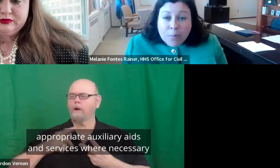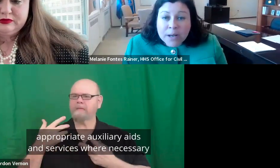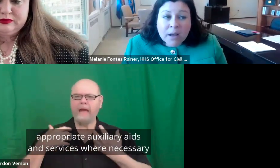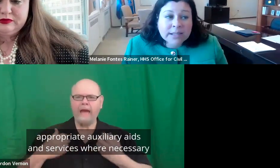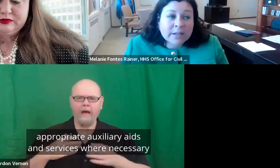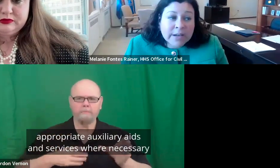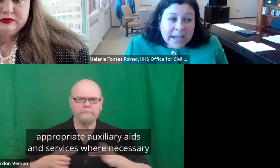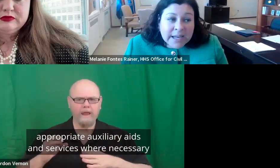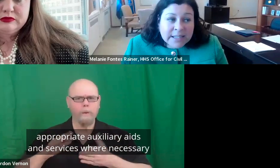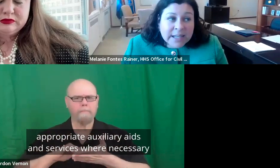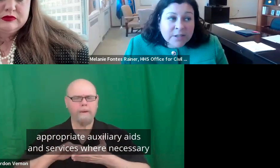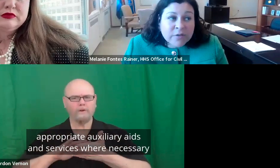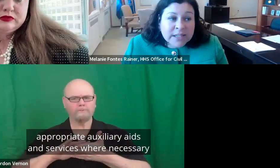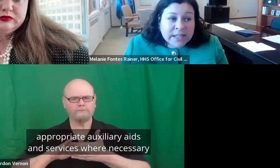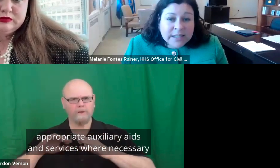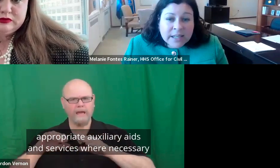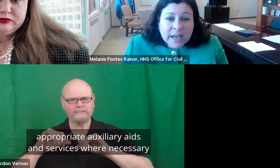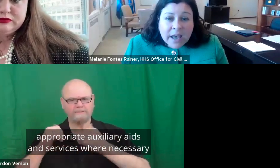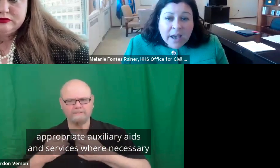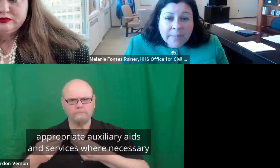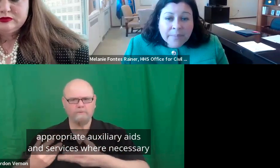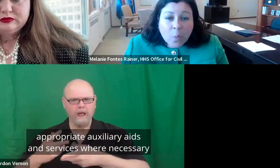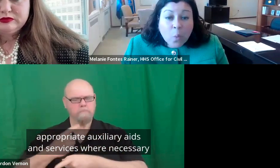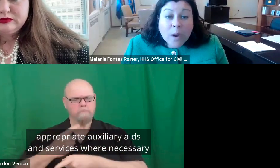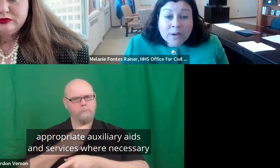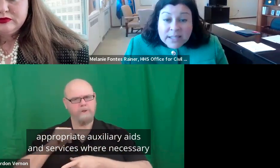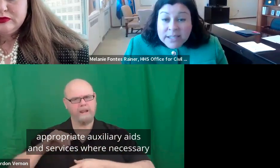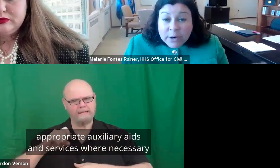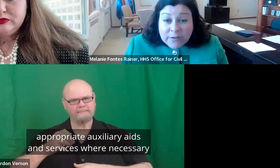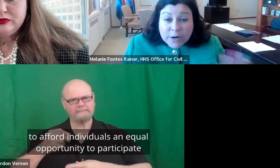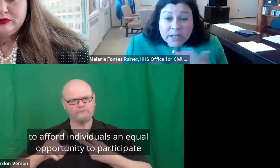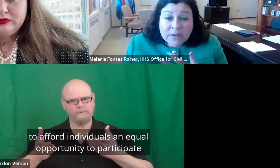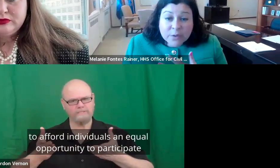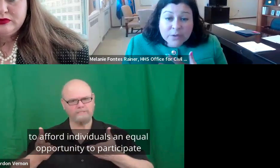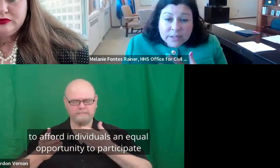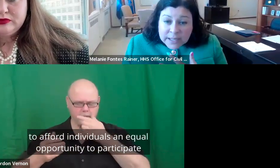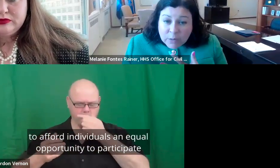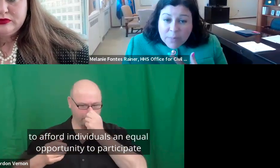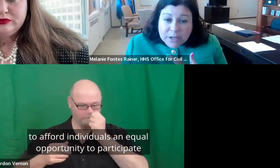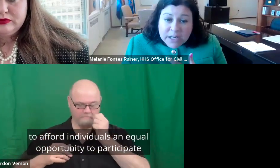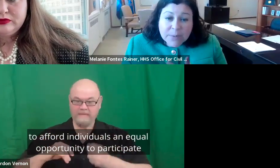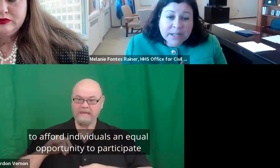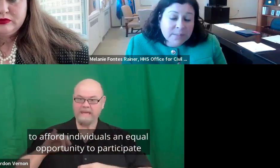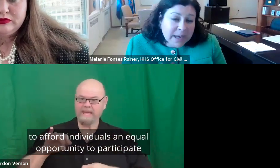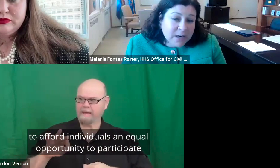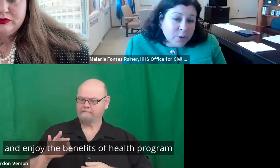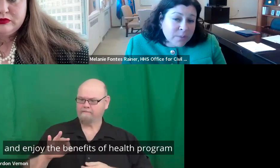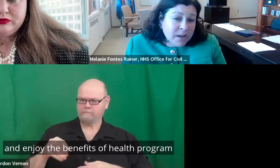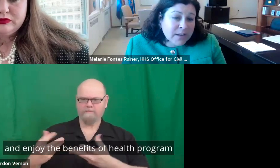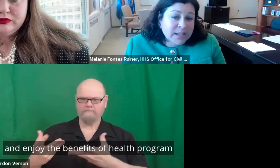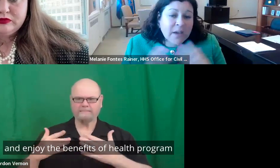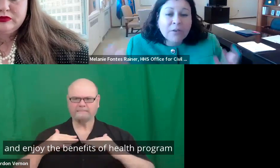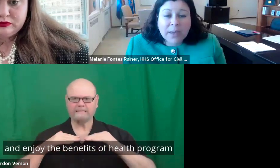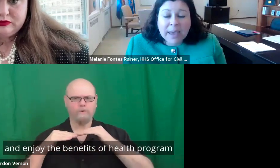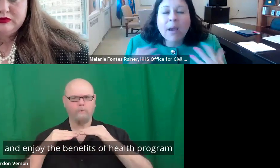provide appropriate auxiliary aids and services where necessary to afford individuals an equal opportunity to participate and enjoy